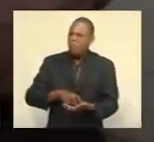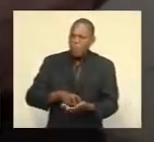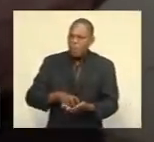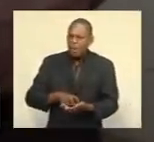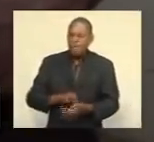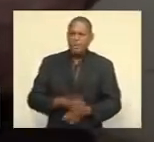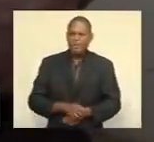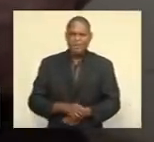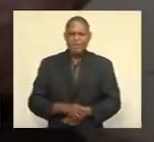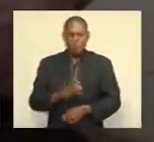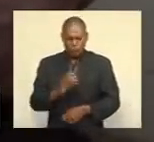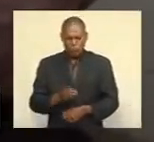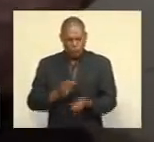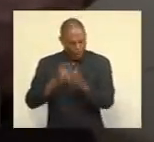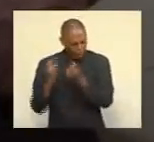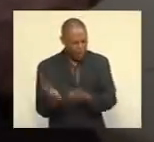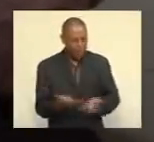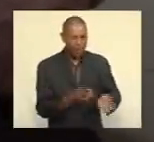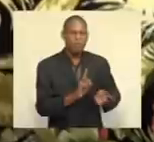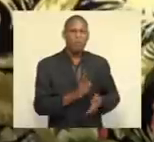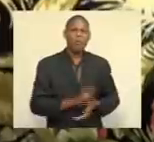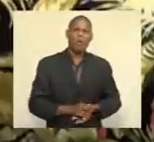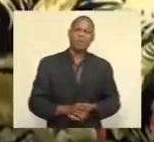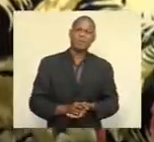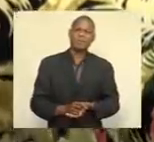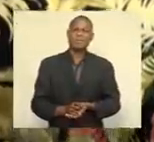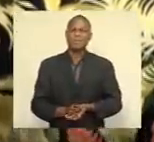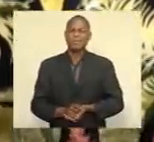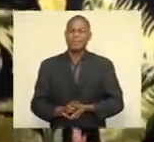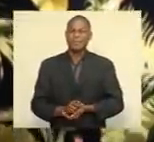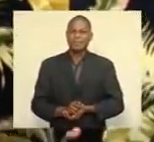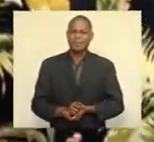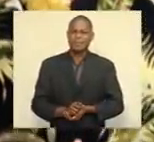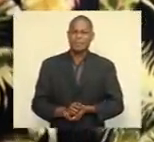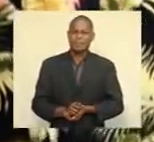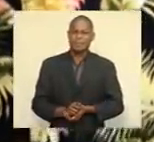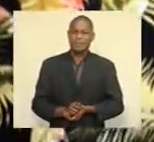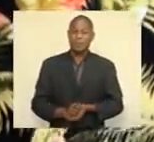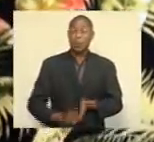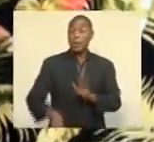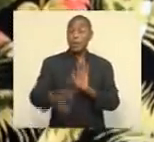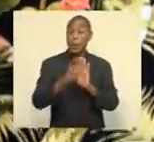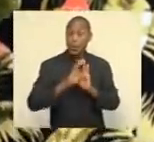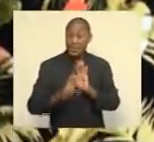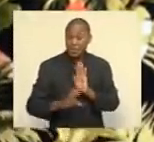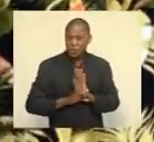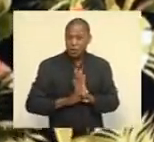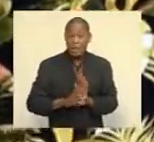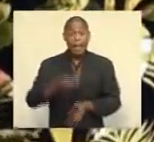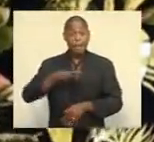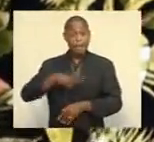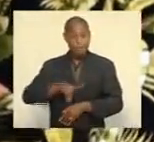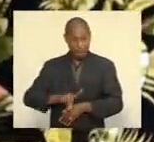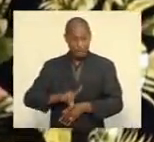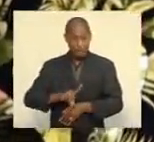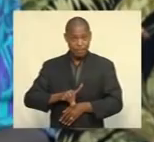be endorsing some amendments at the next board meeting. The Constitution demands that